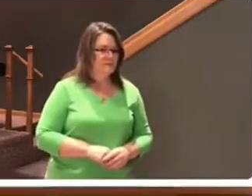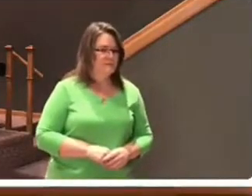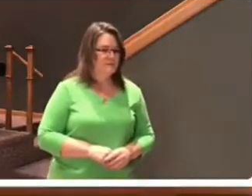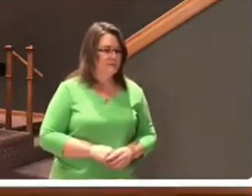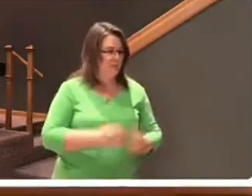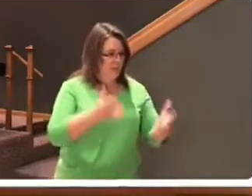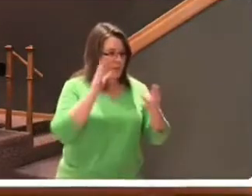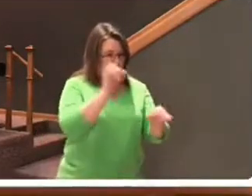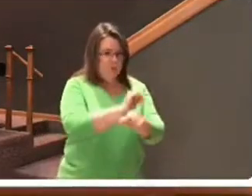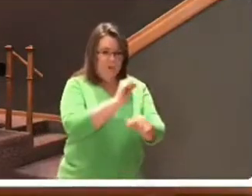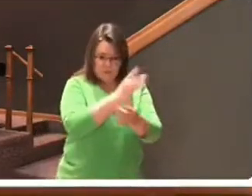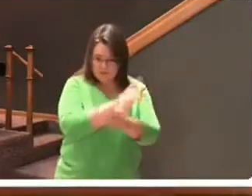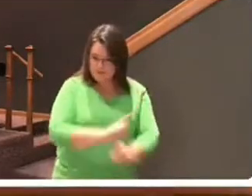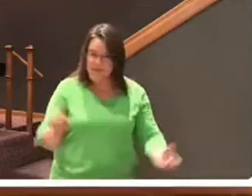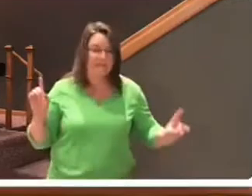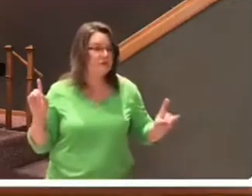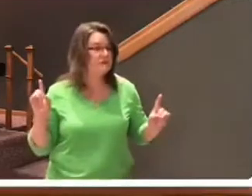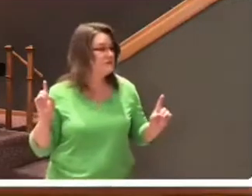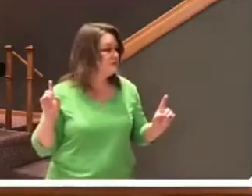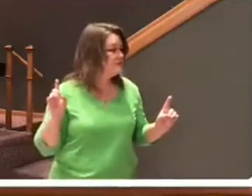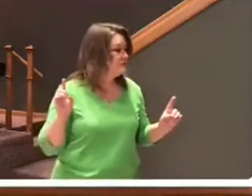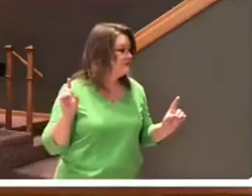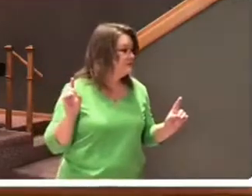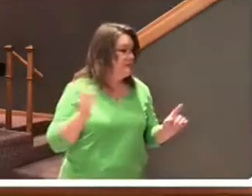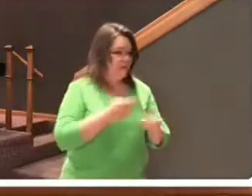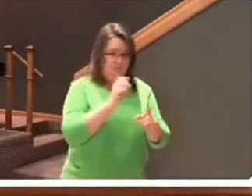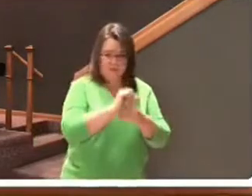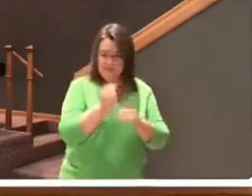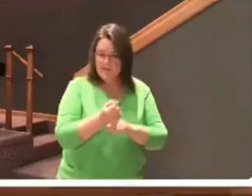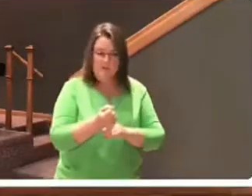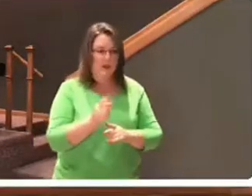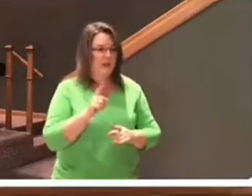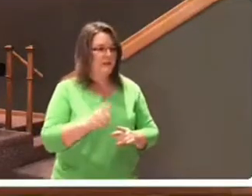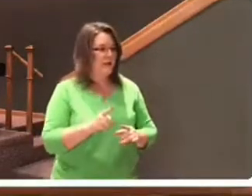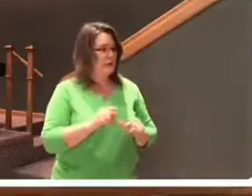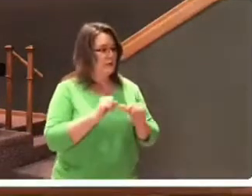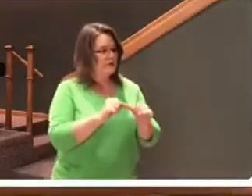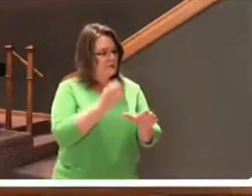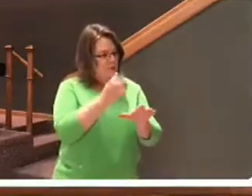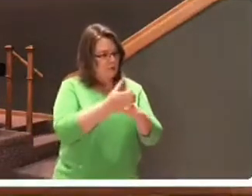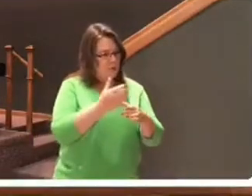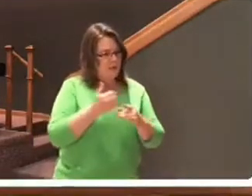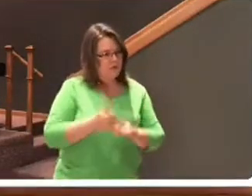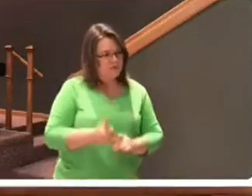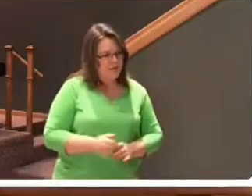You want miracles of deliverance from situations that you keep creating.